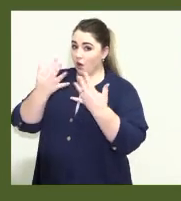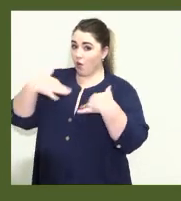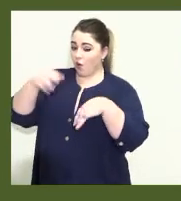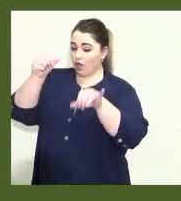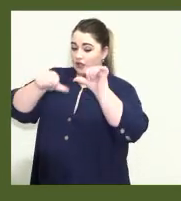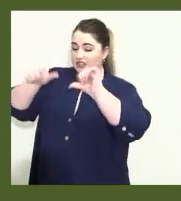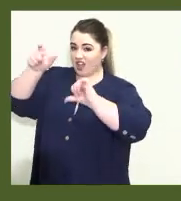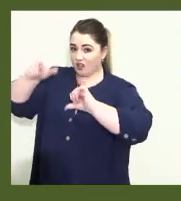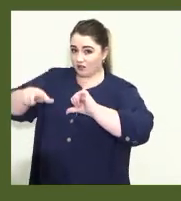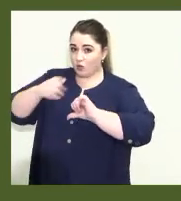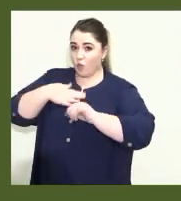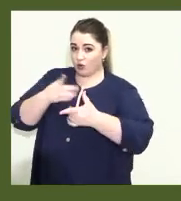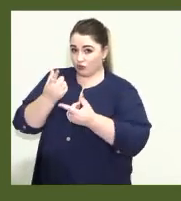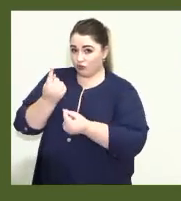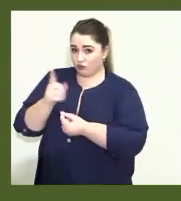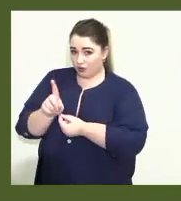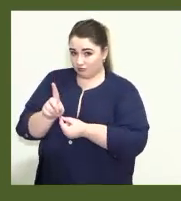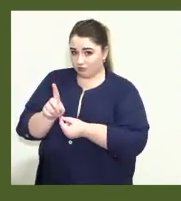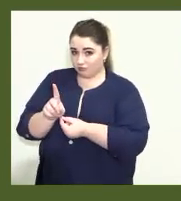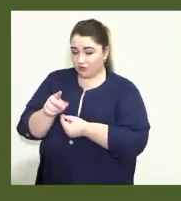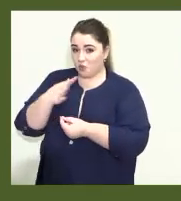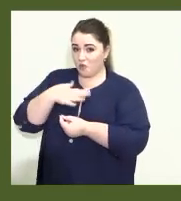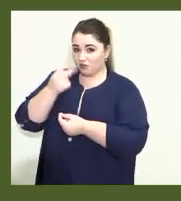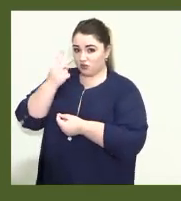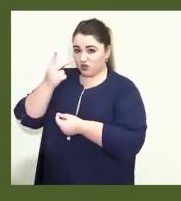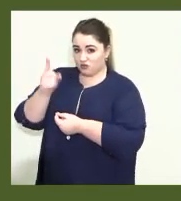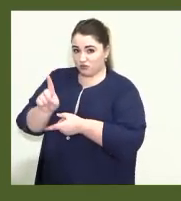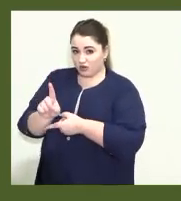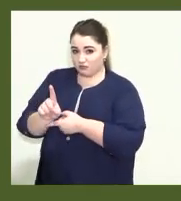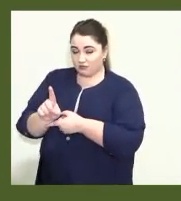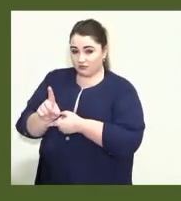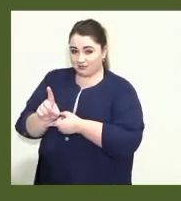as scientists want to see the what?